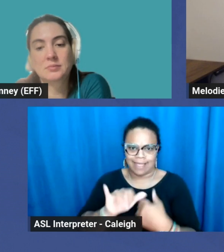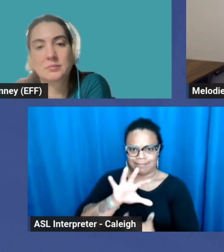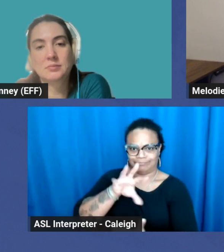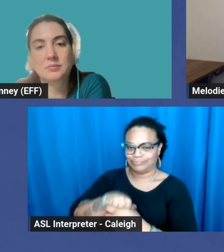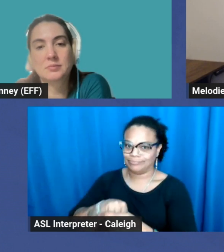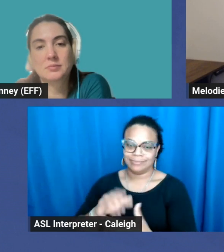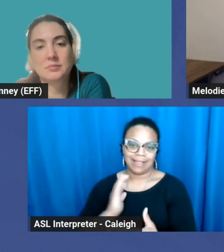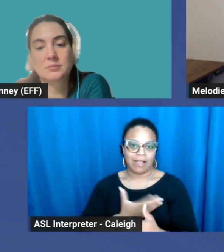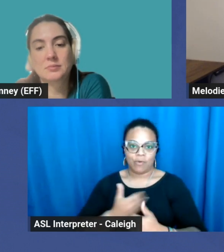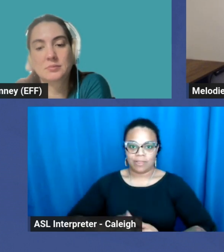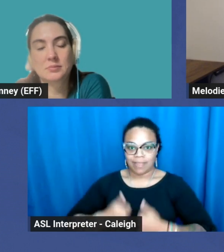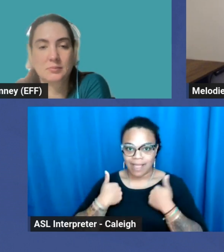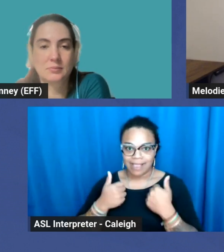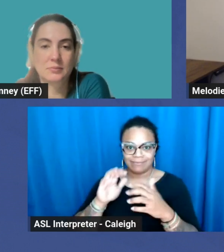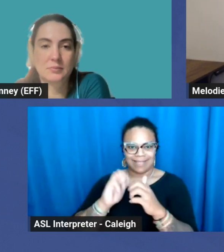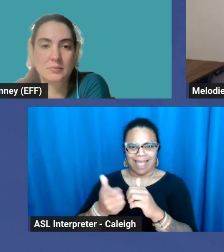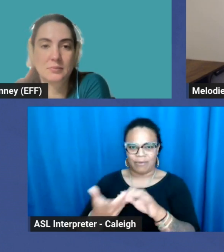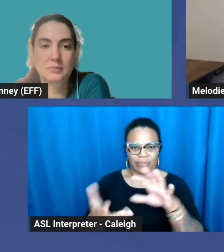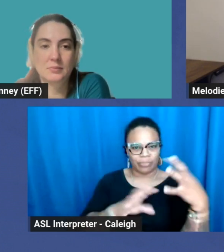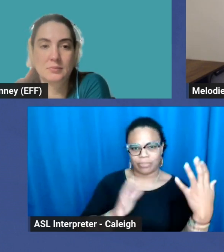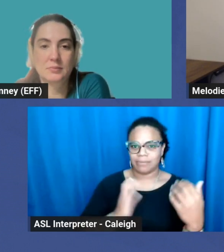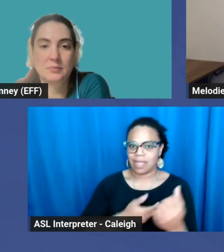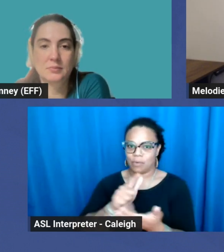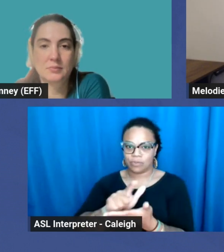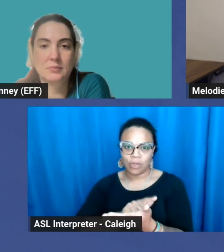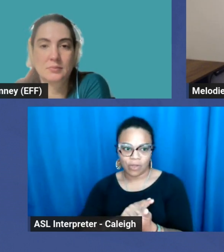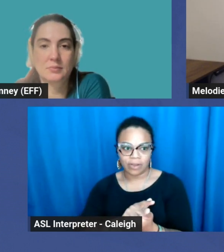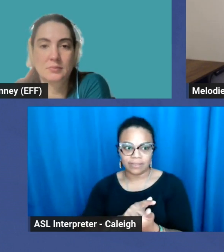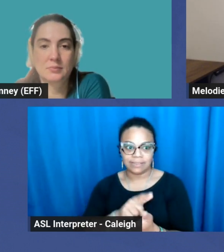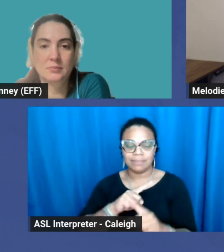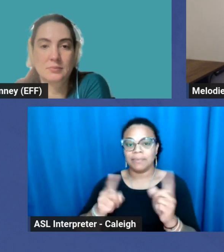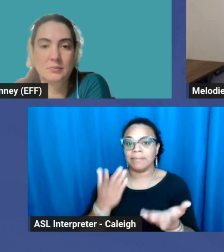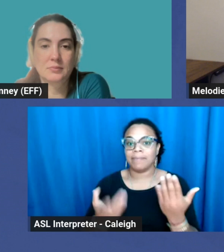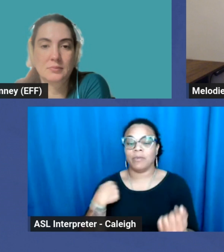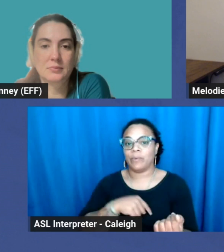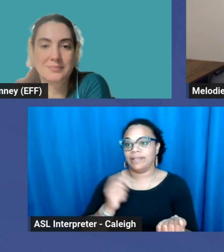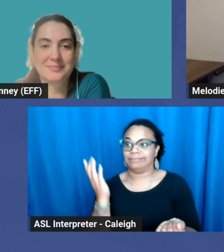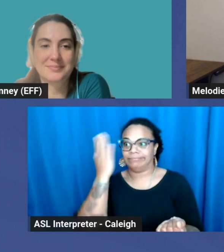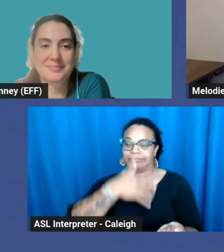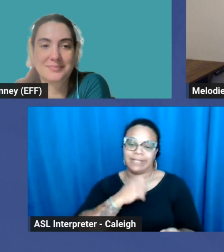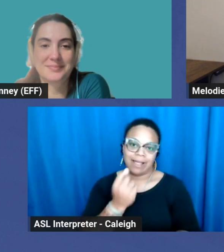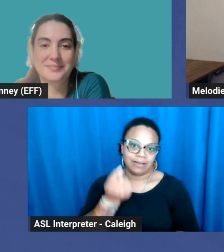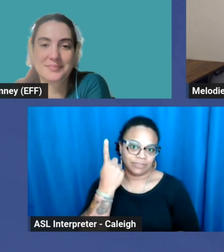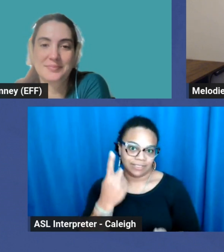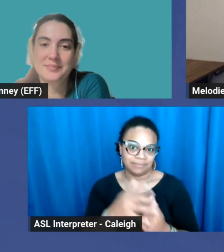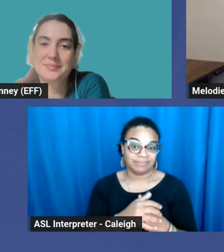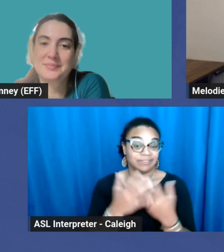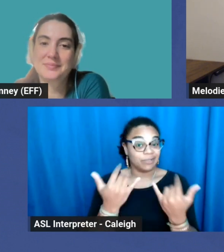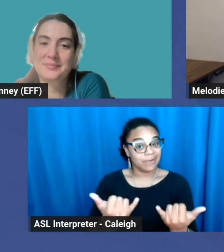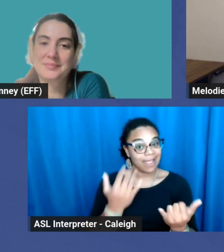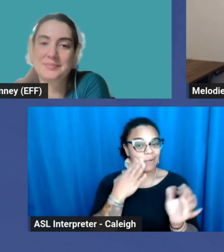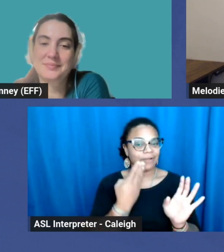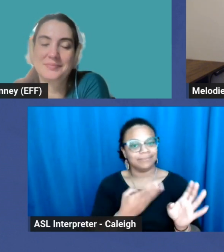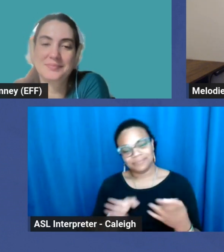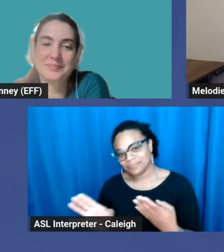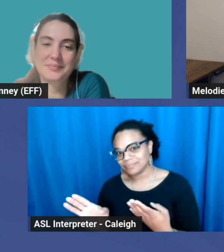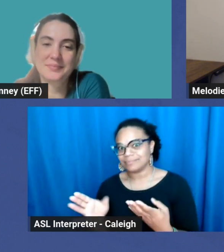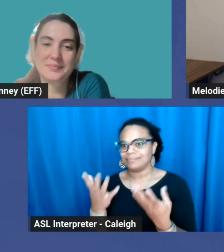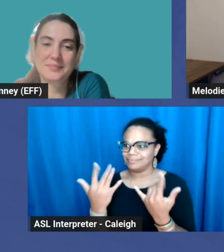not immediately understand. So, let's switch gears. Let's start talking